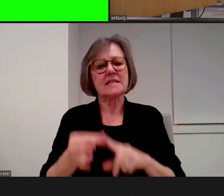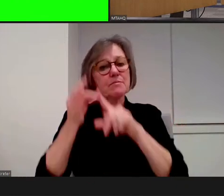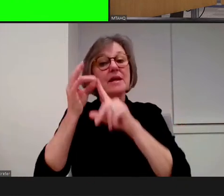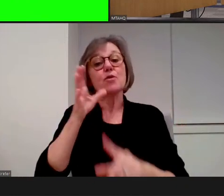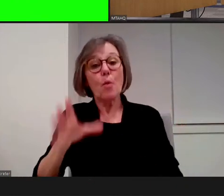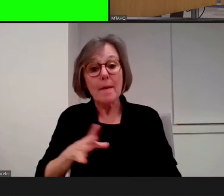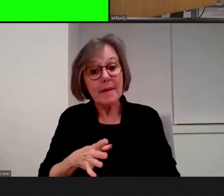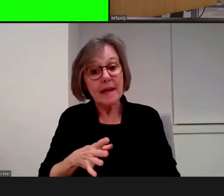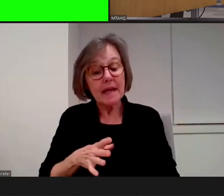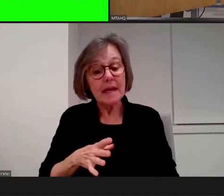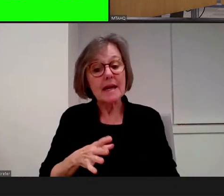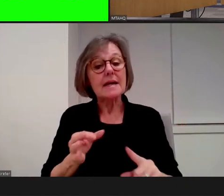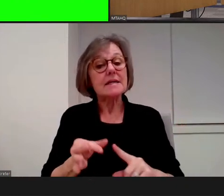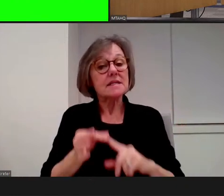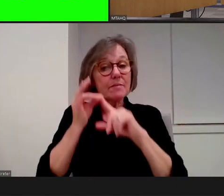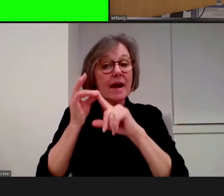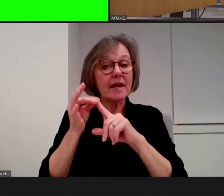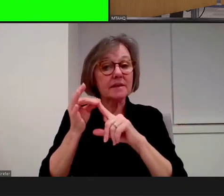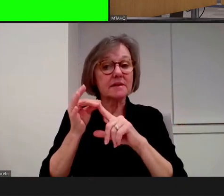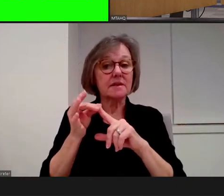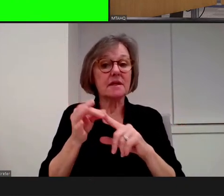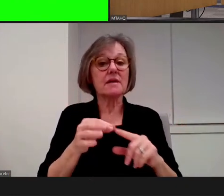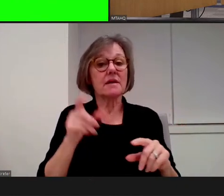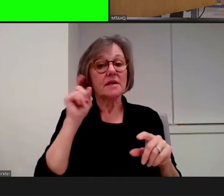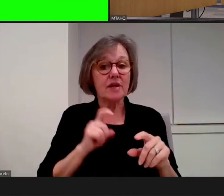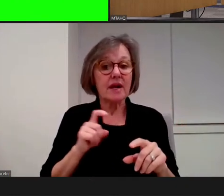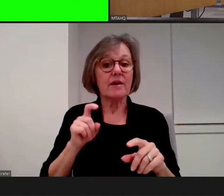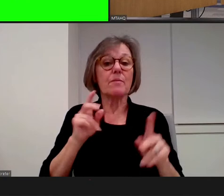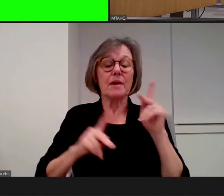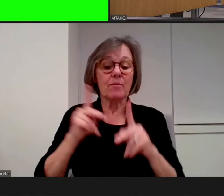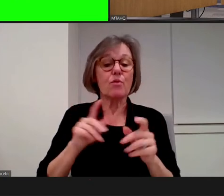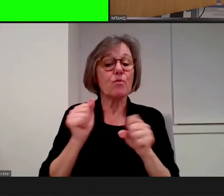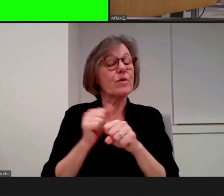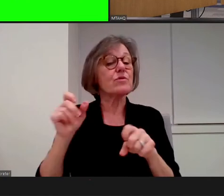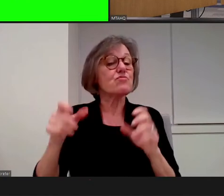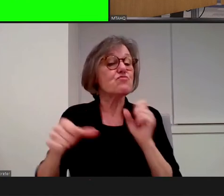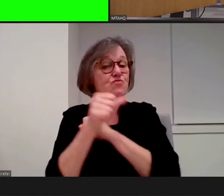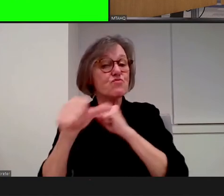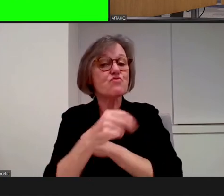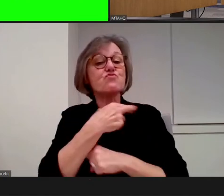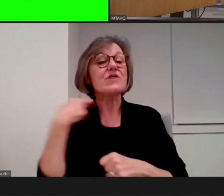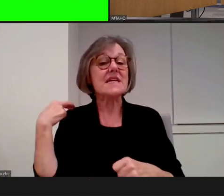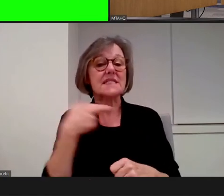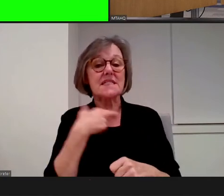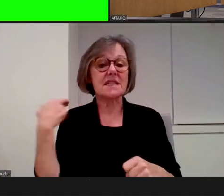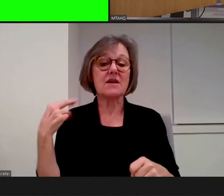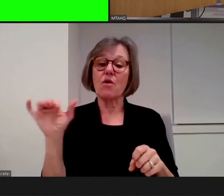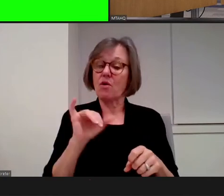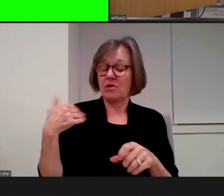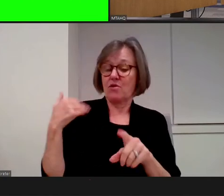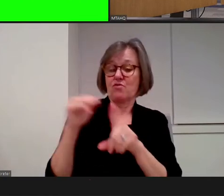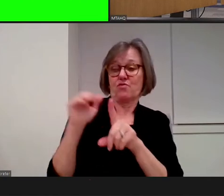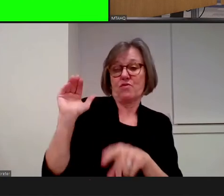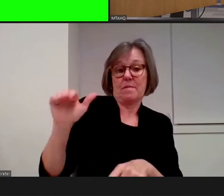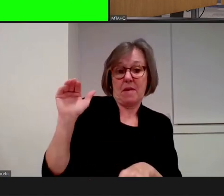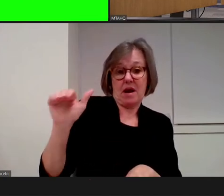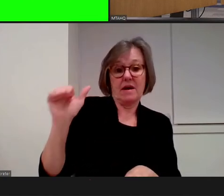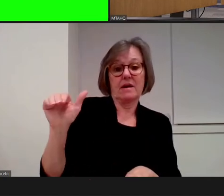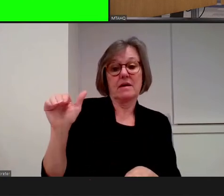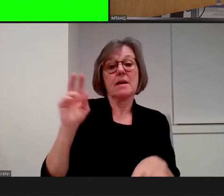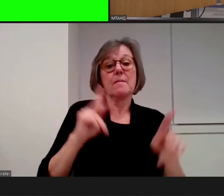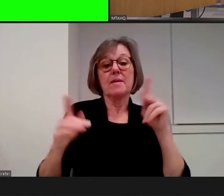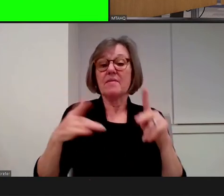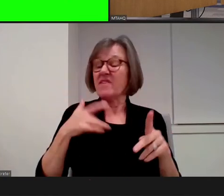women, especially genderqueer folks, especially people at risk. And I also want to remind you that if people